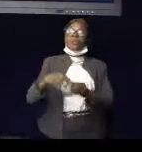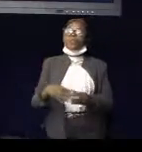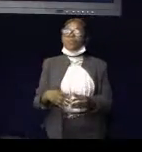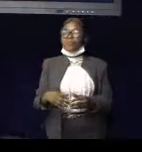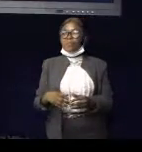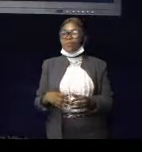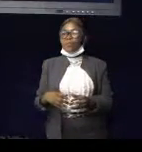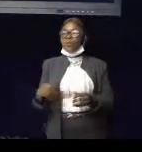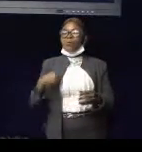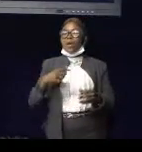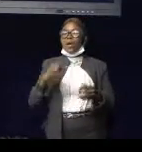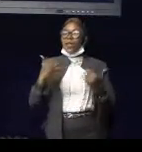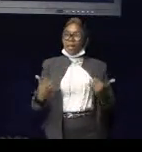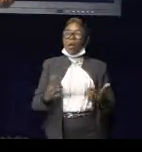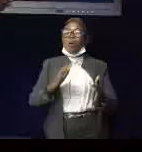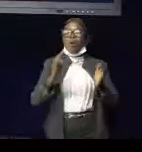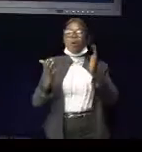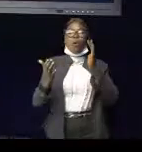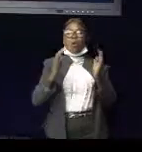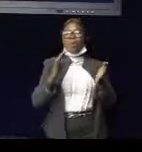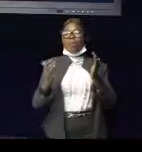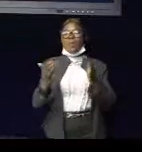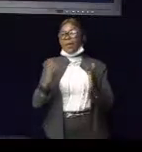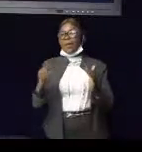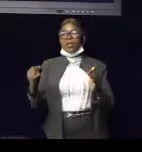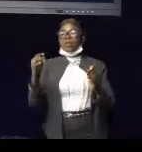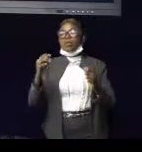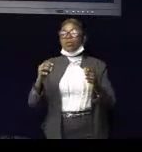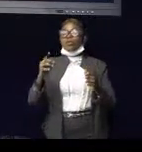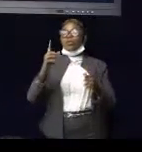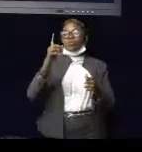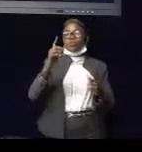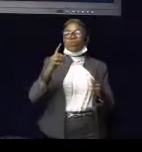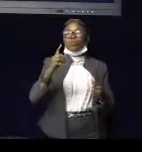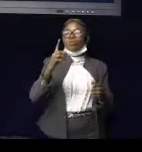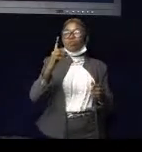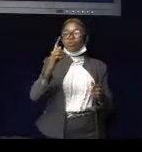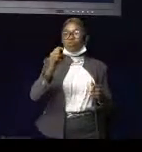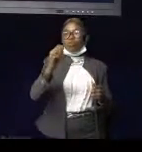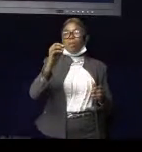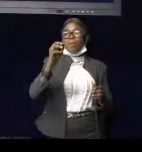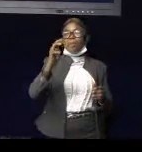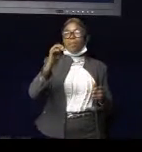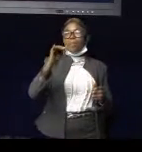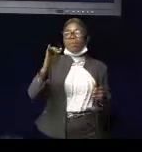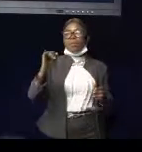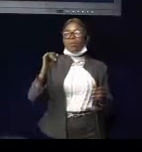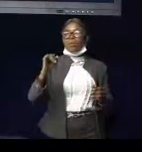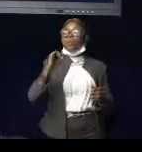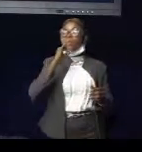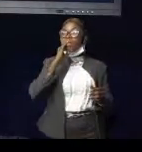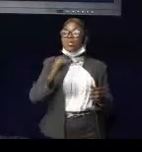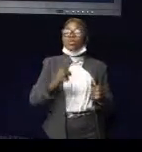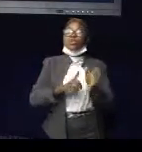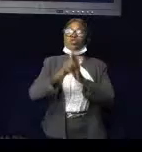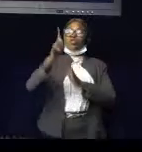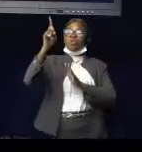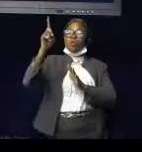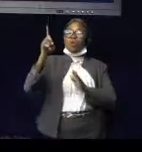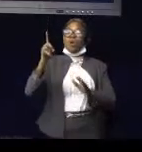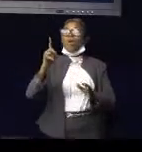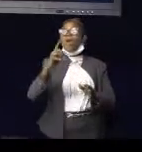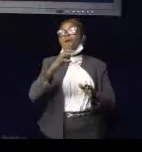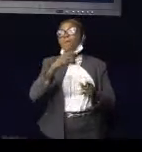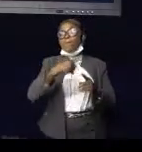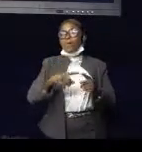Taller. We are now comparing Buki to Tommy. Tommy is tall, but Buki